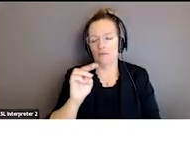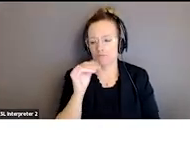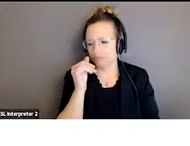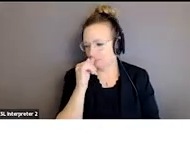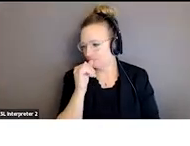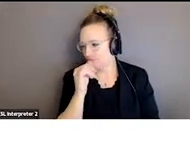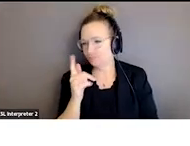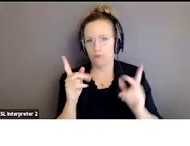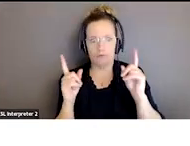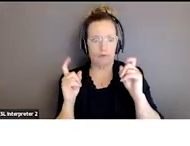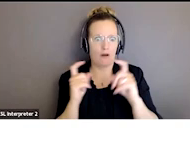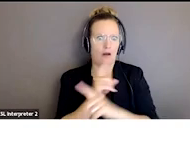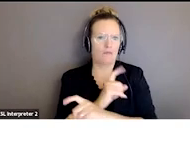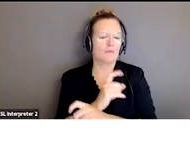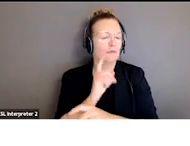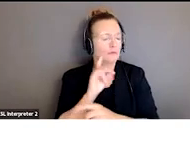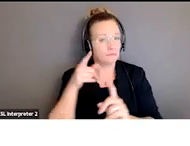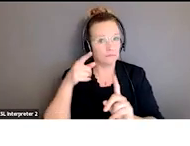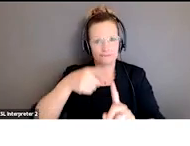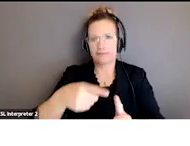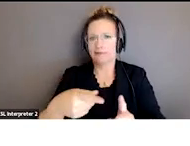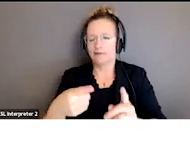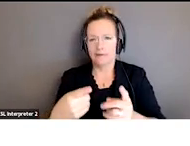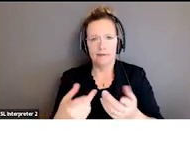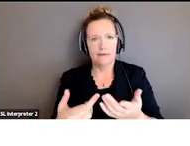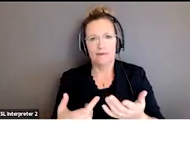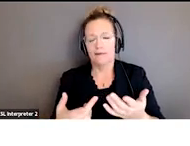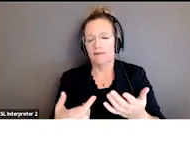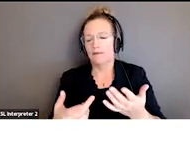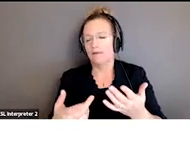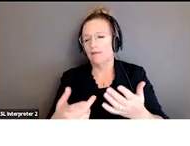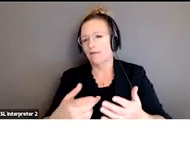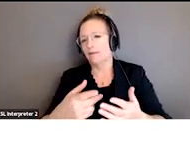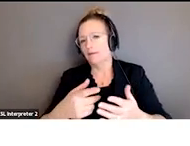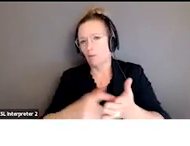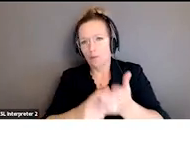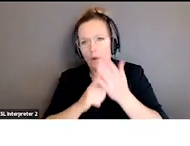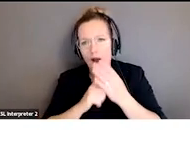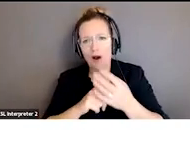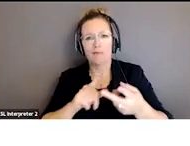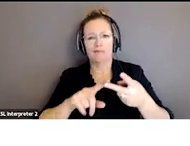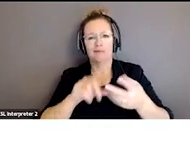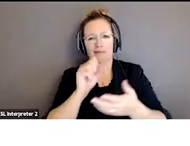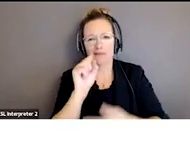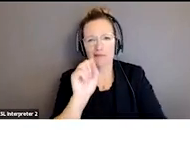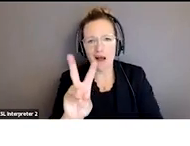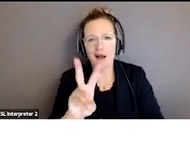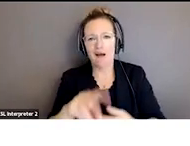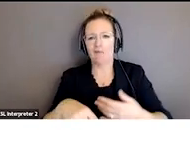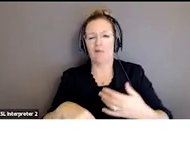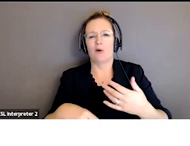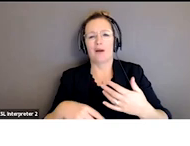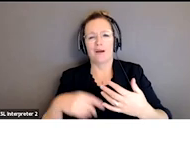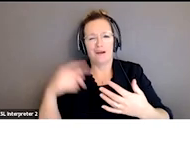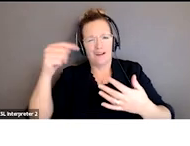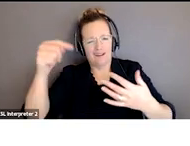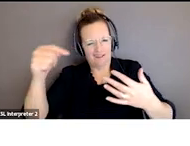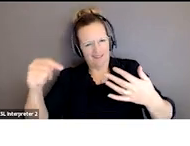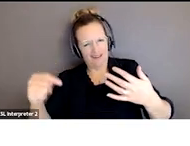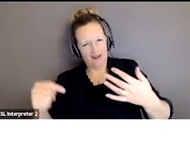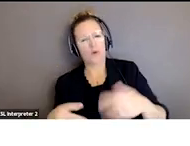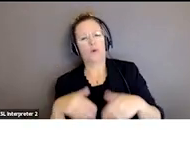very specific requirements with respect to software and that sort of algorithmic